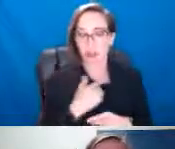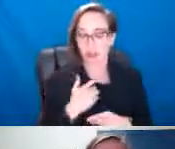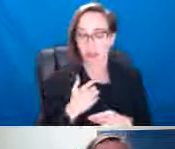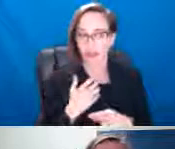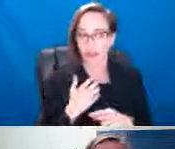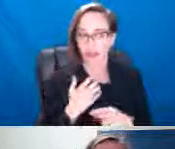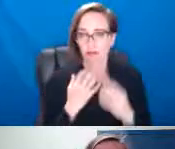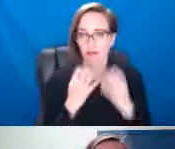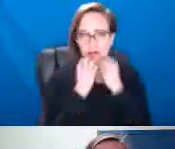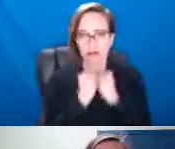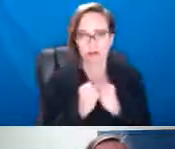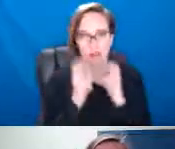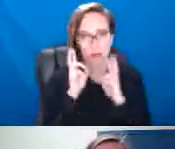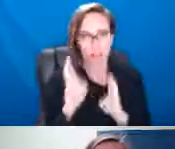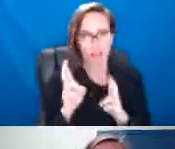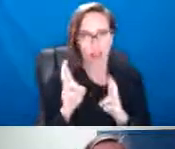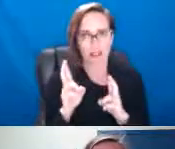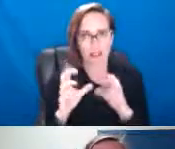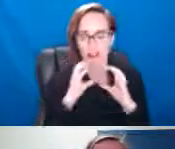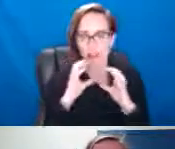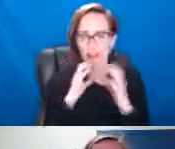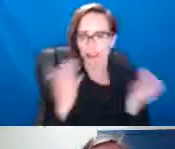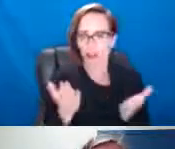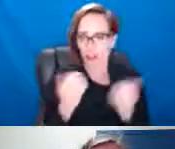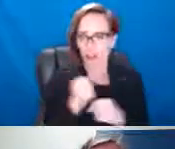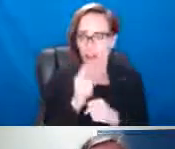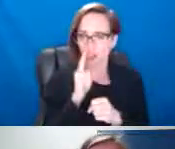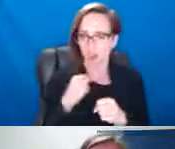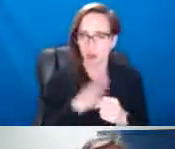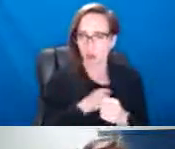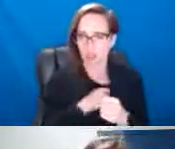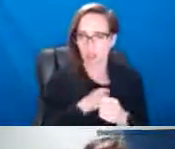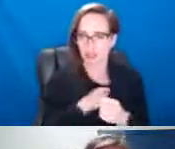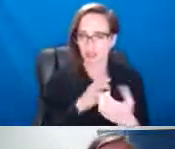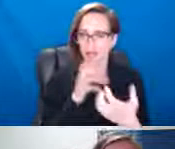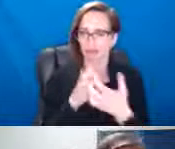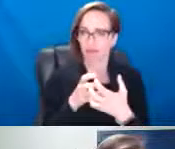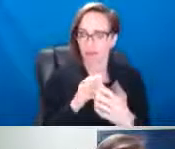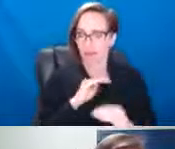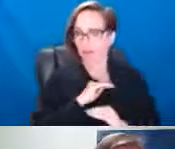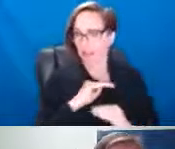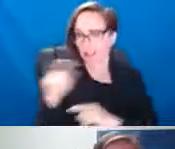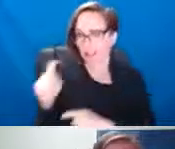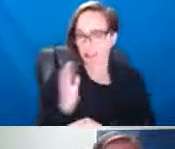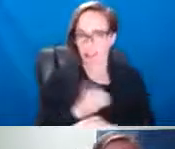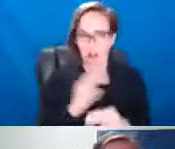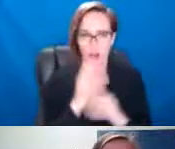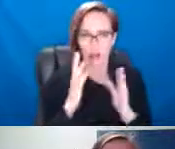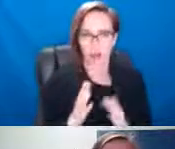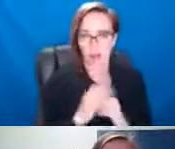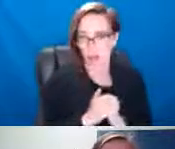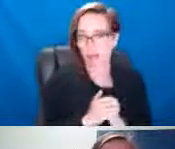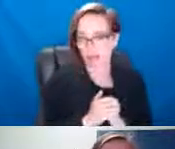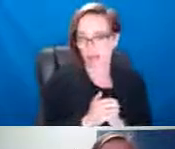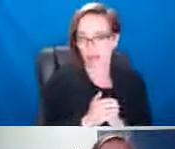here and make sure that we are meeting all of the needs of our consumers. All